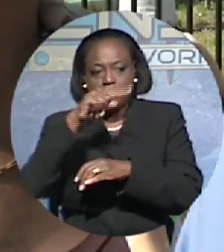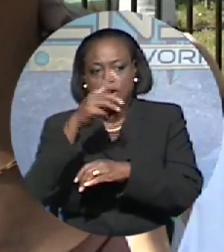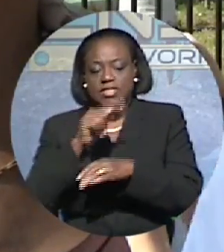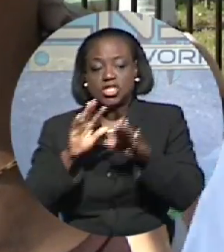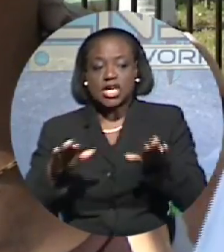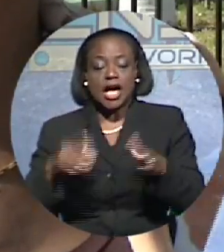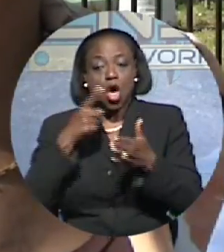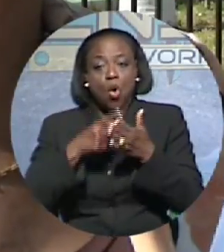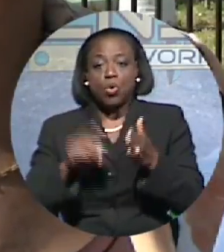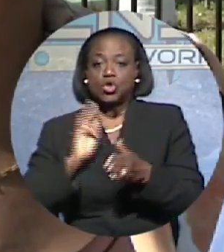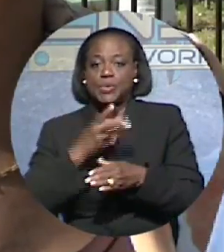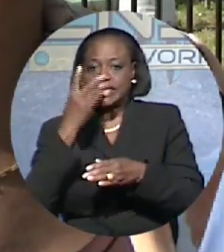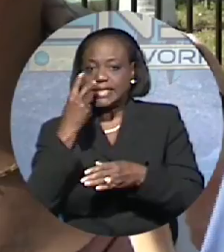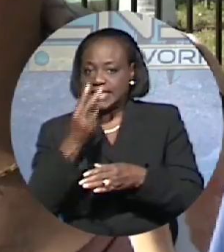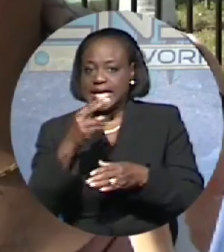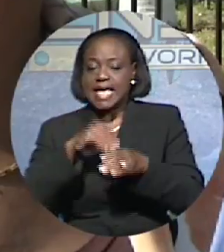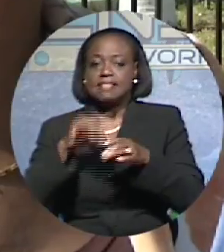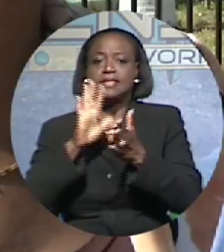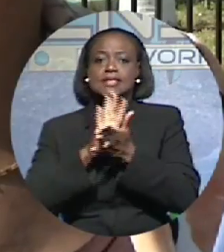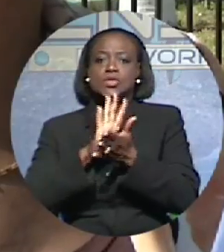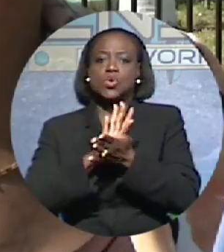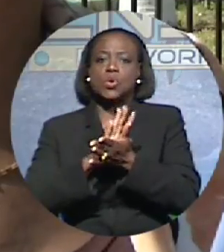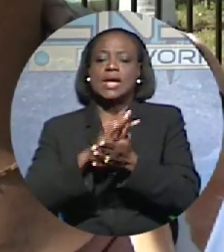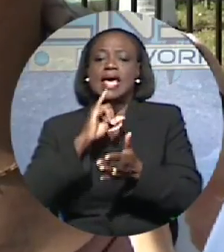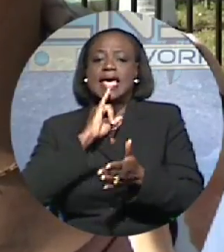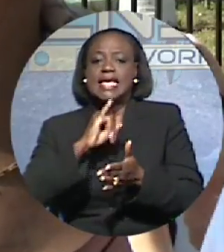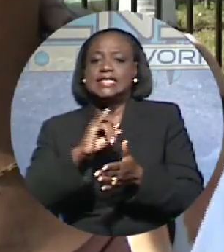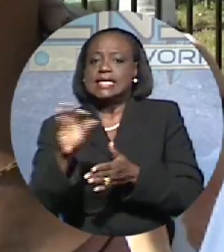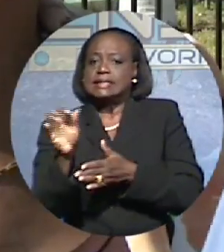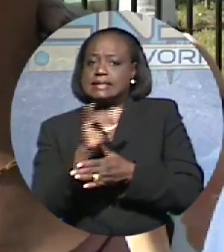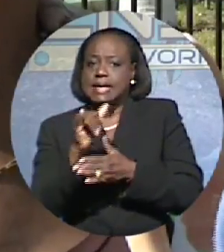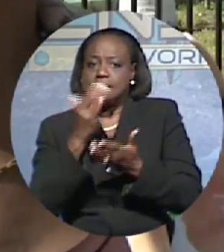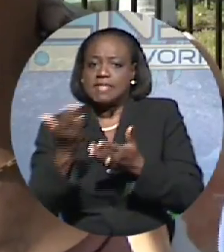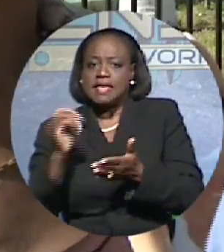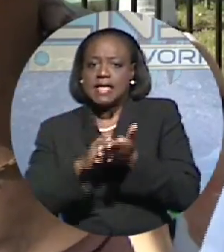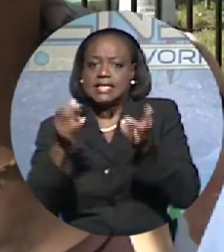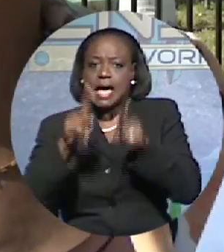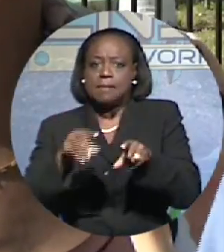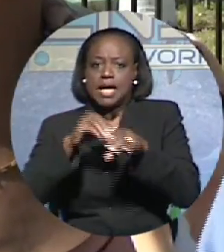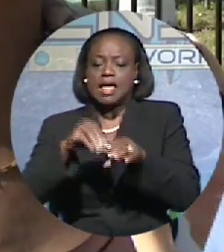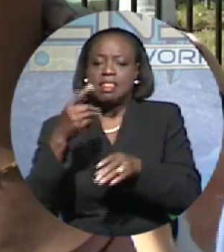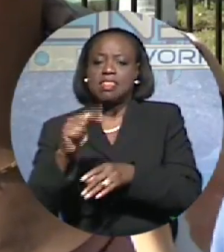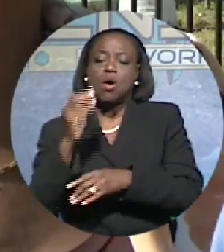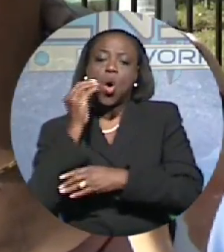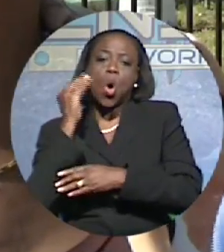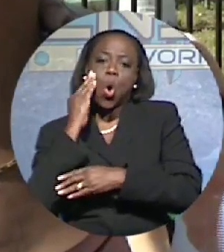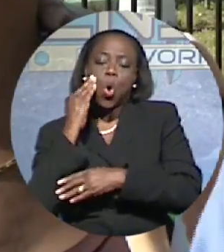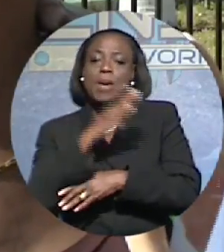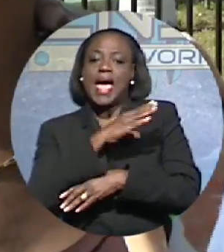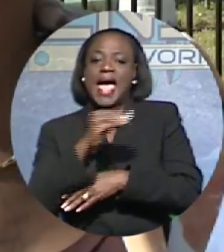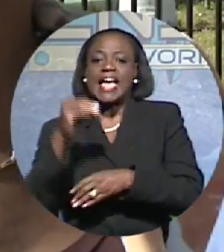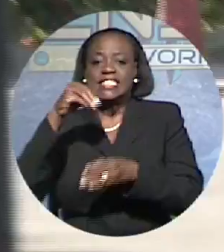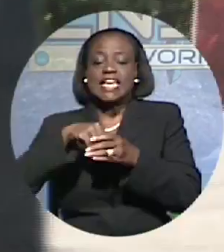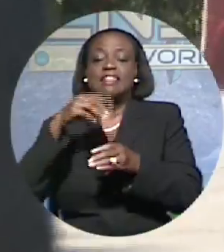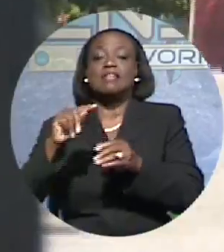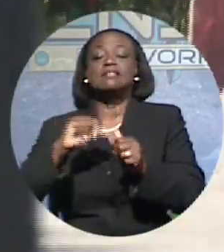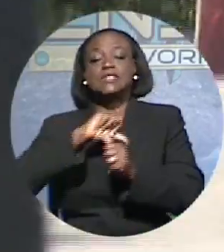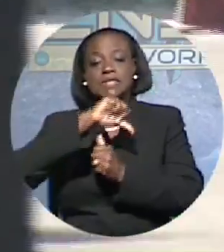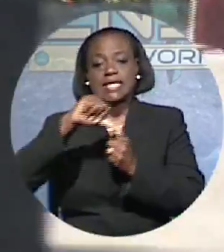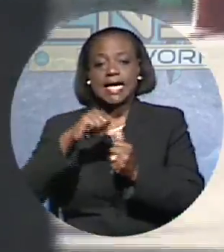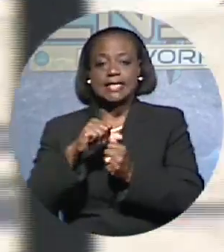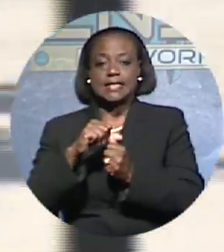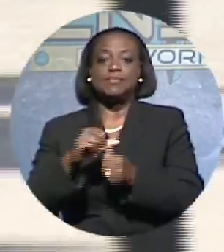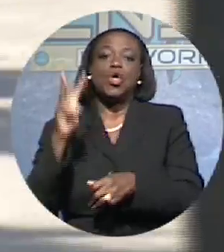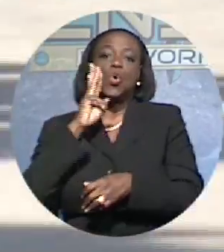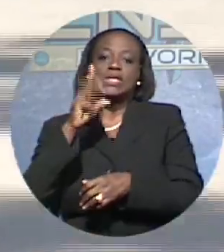we see in the school, in our view, is a microcosm of what's happening in the home and in the societies. Wilson